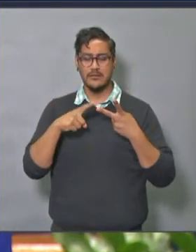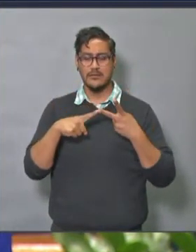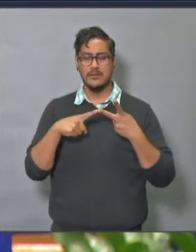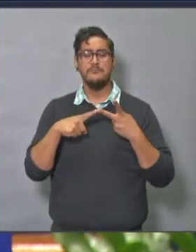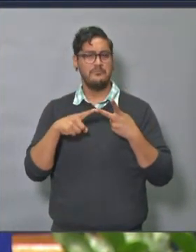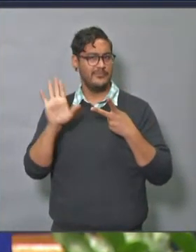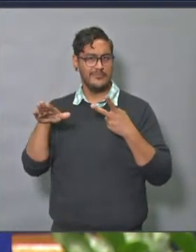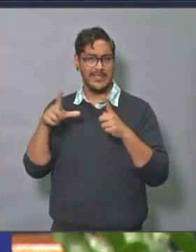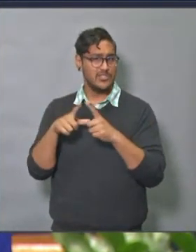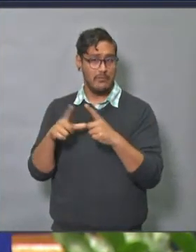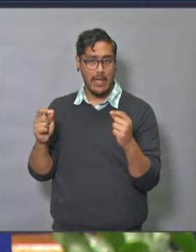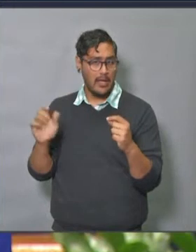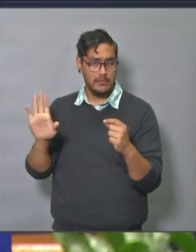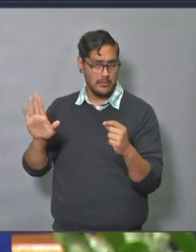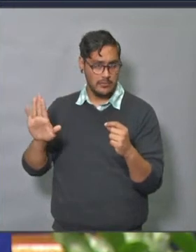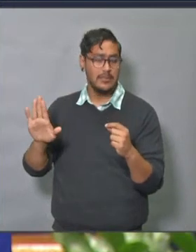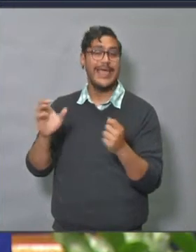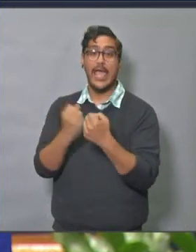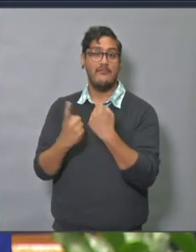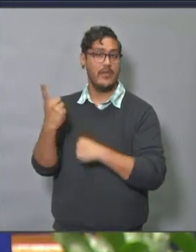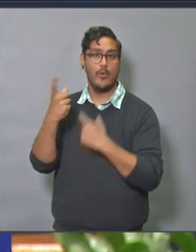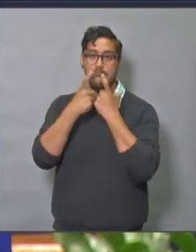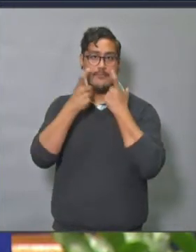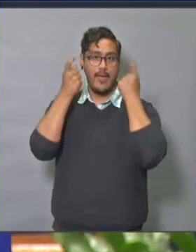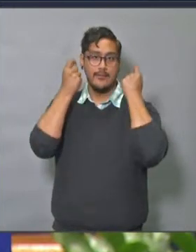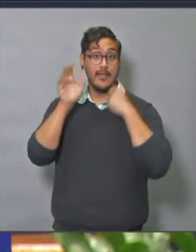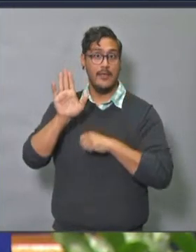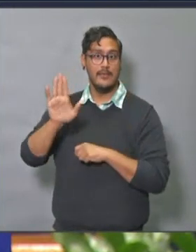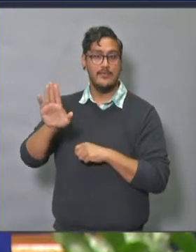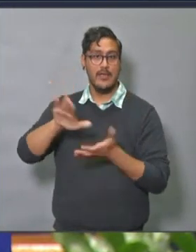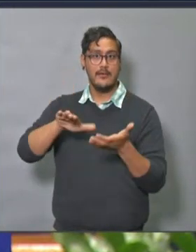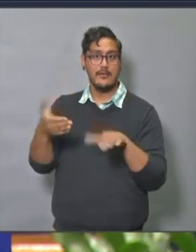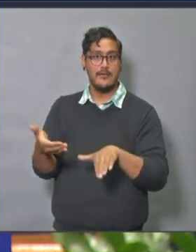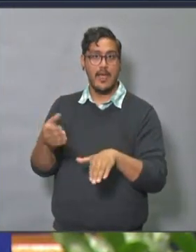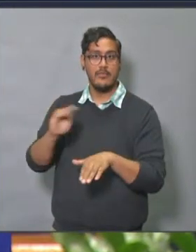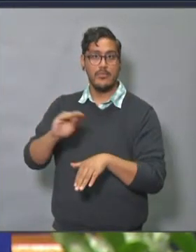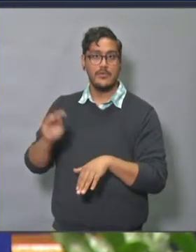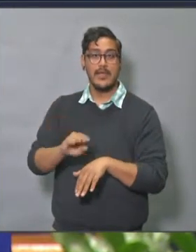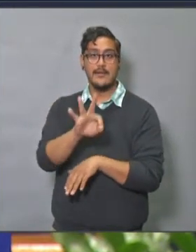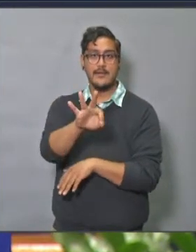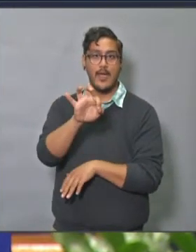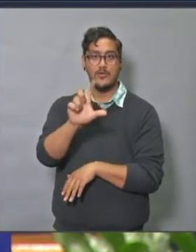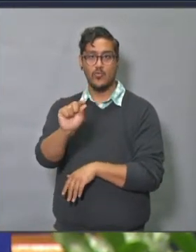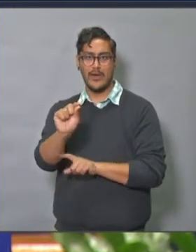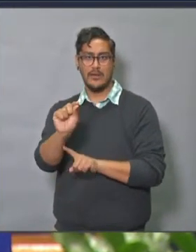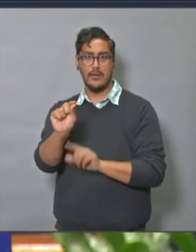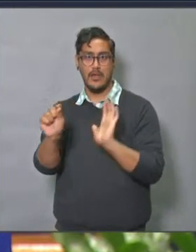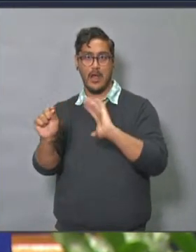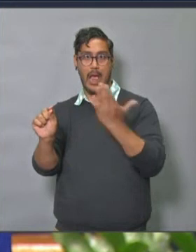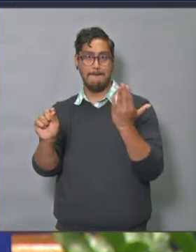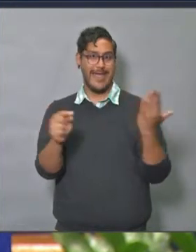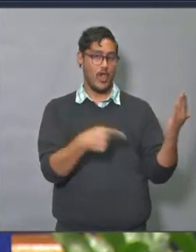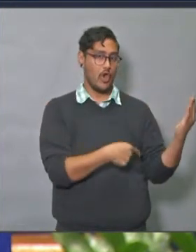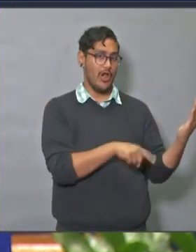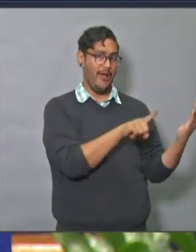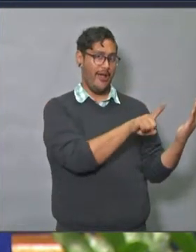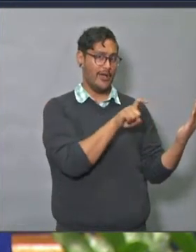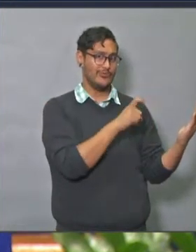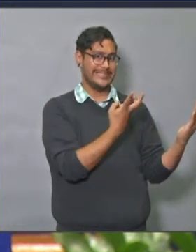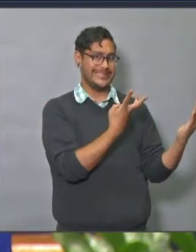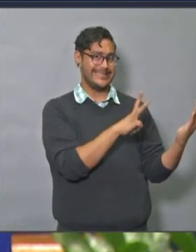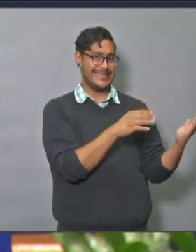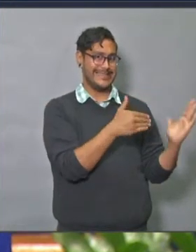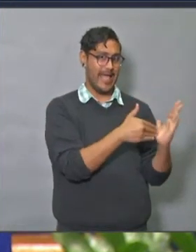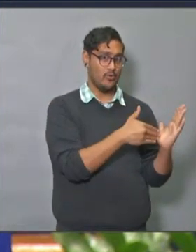just about everywhere is a mask, the death rate is 920 compared to the U.S. 116,000, and the deaths